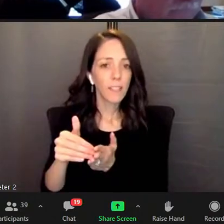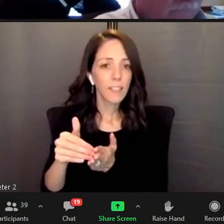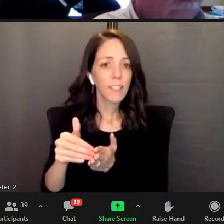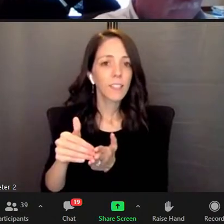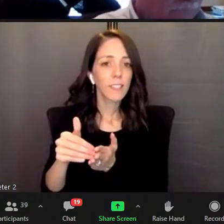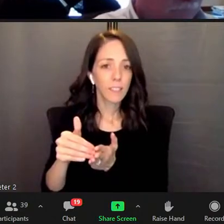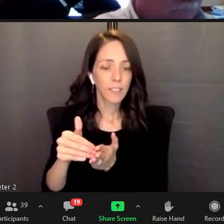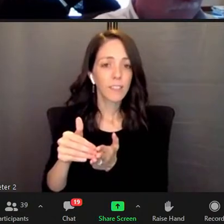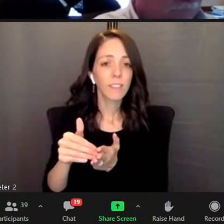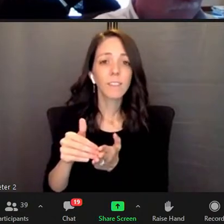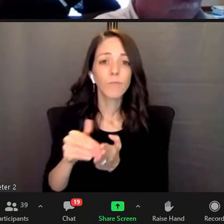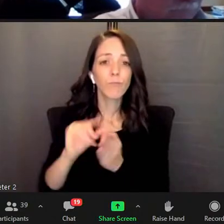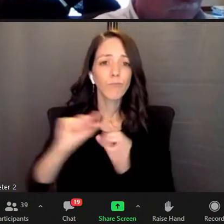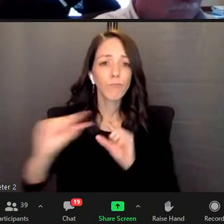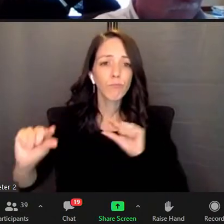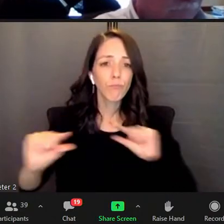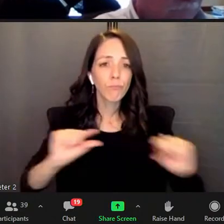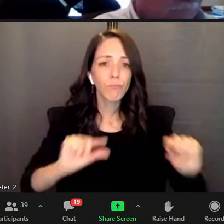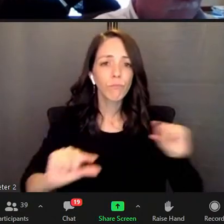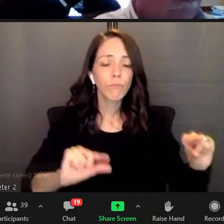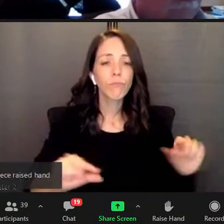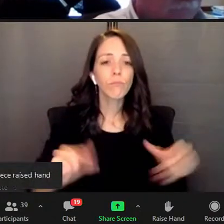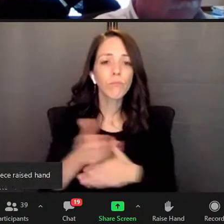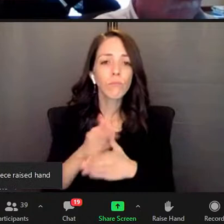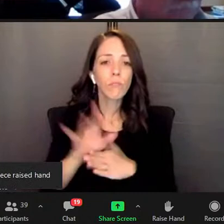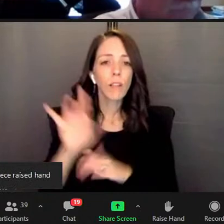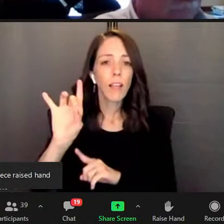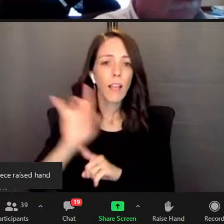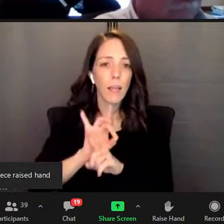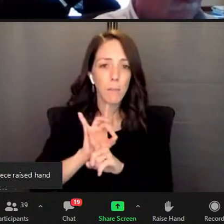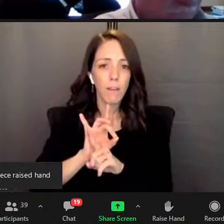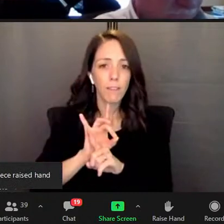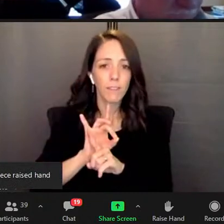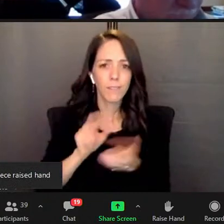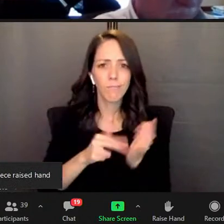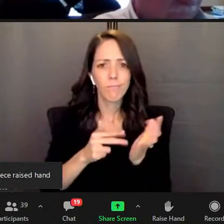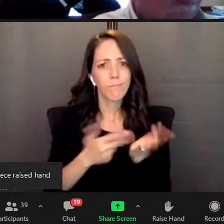8 months. So 8 short months.